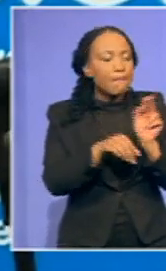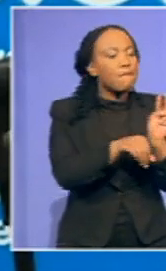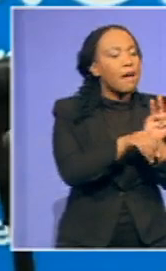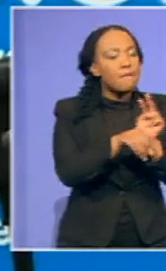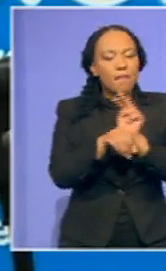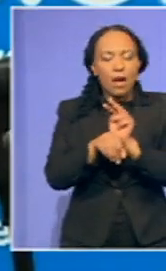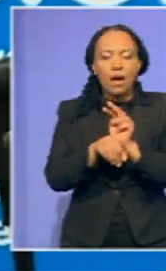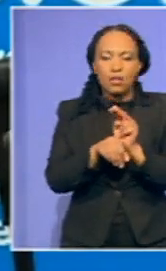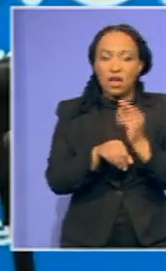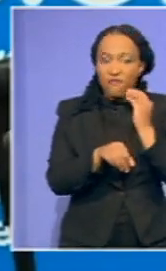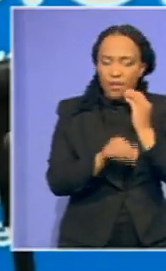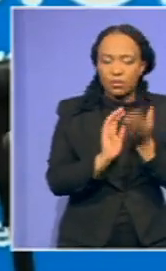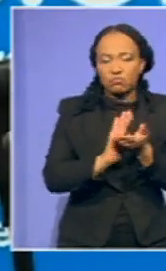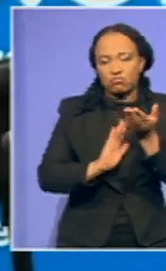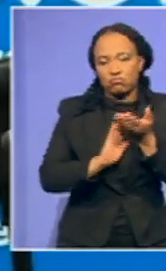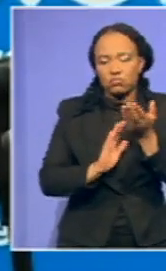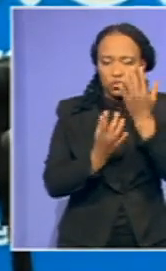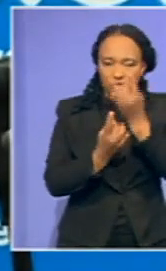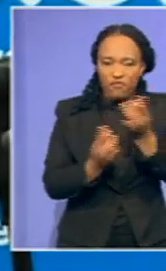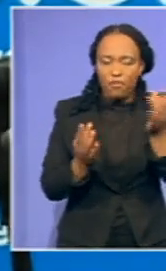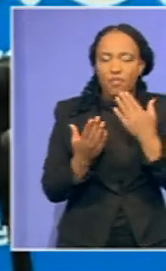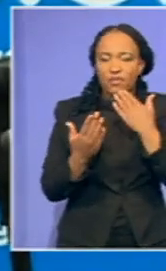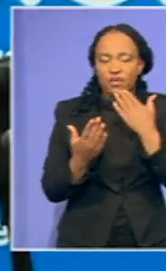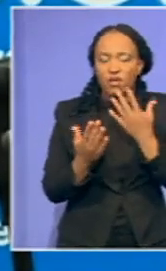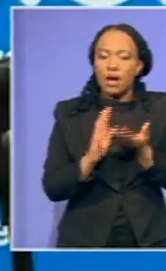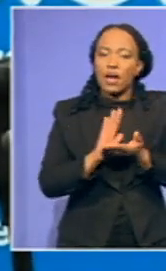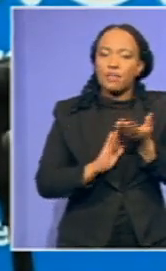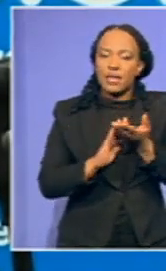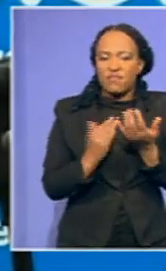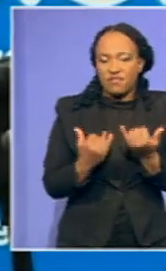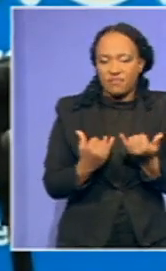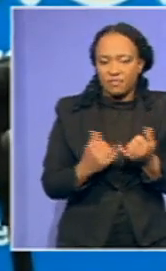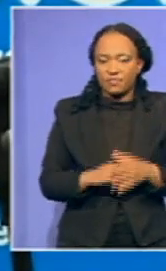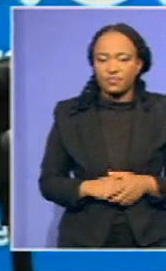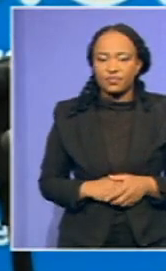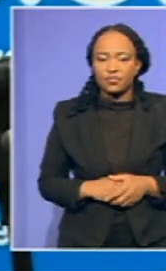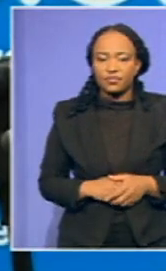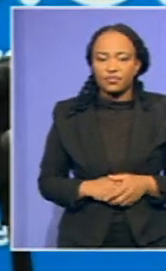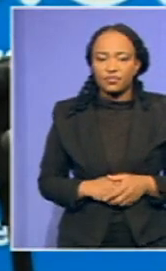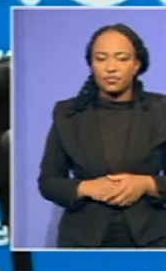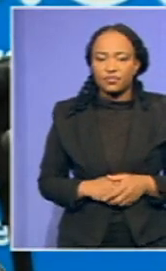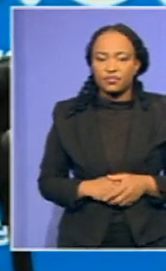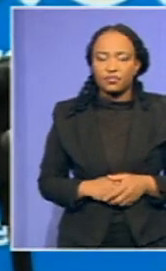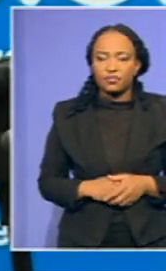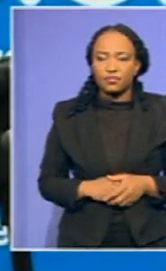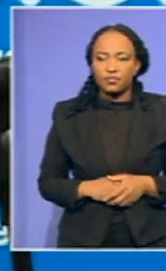yourselves. But I thank everyone, and that's the update that we have for now, that we have managed